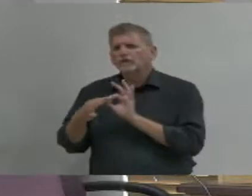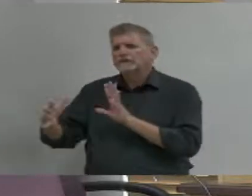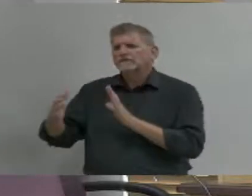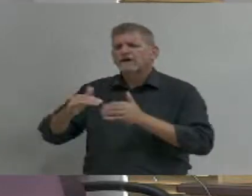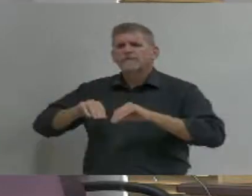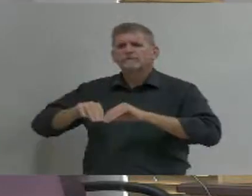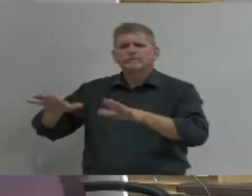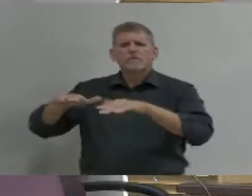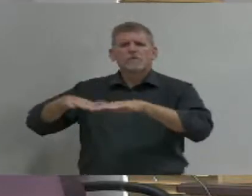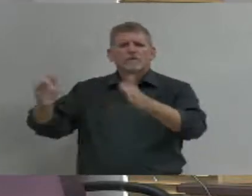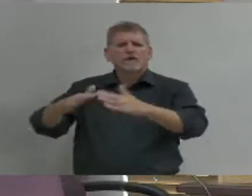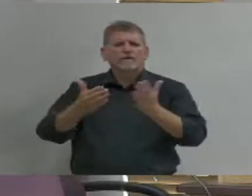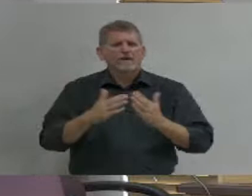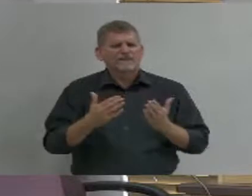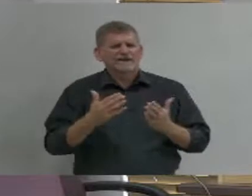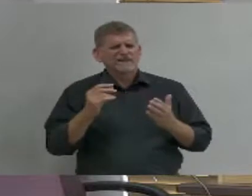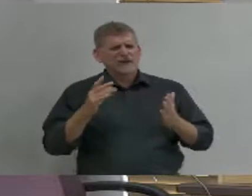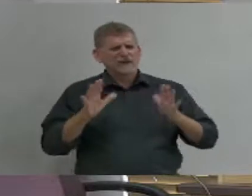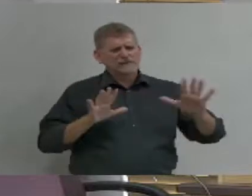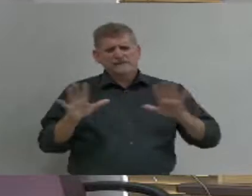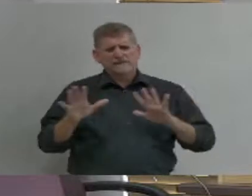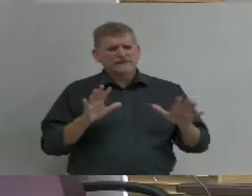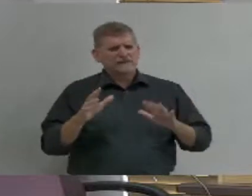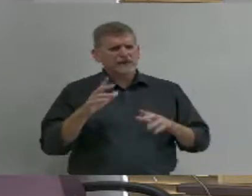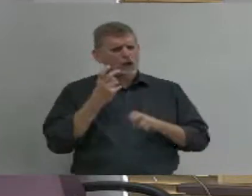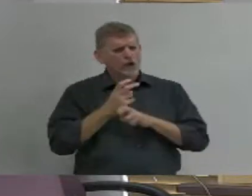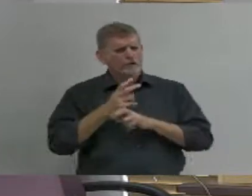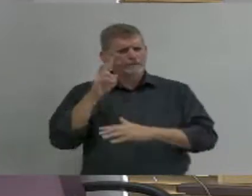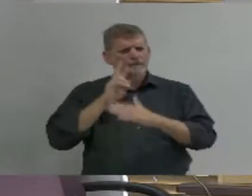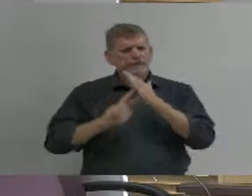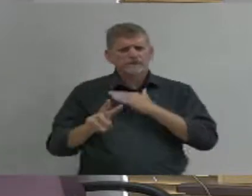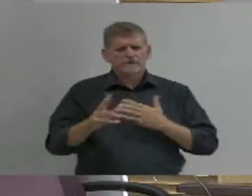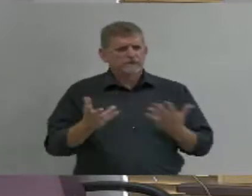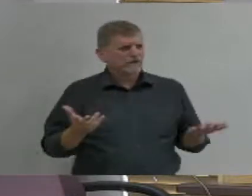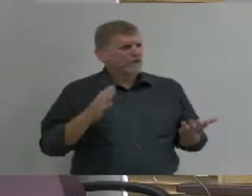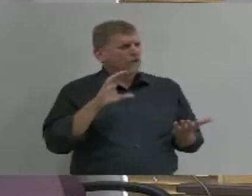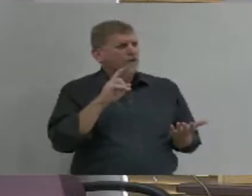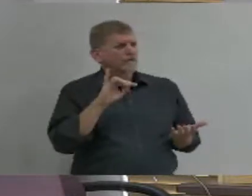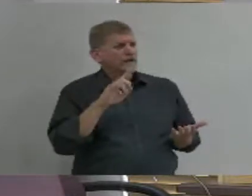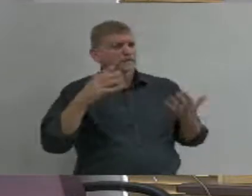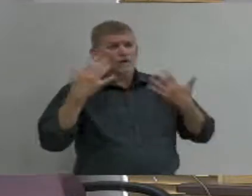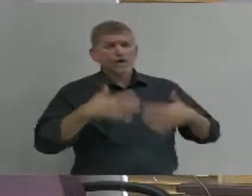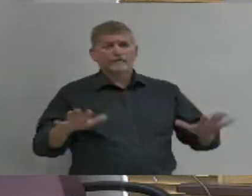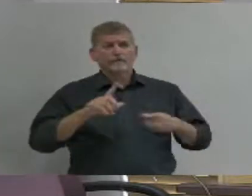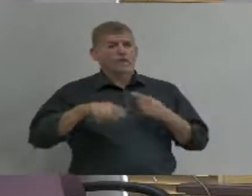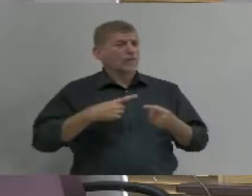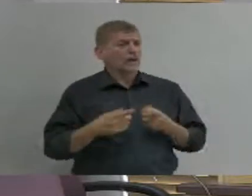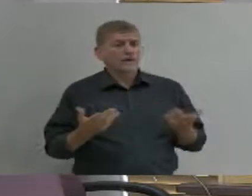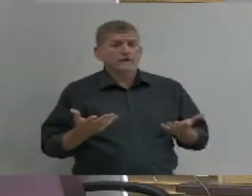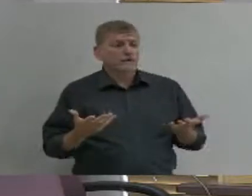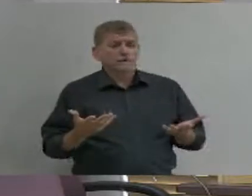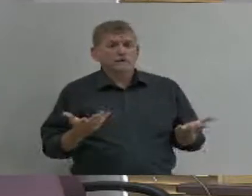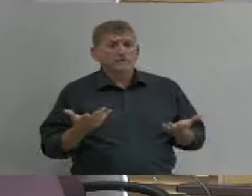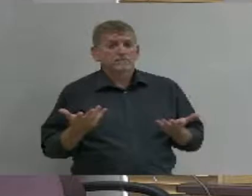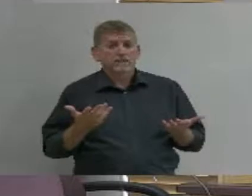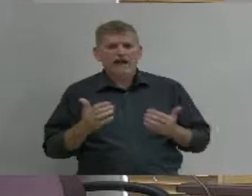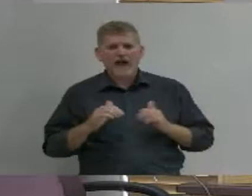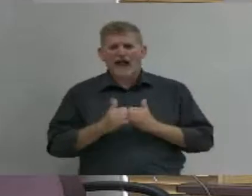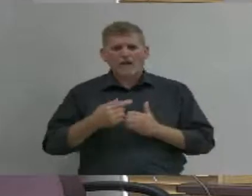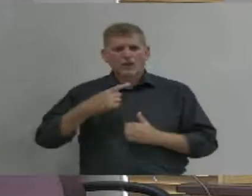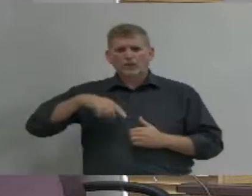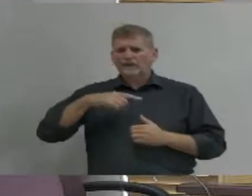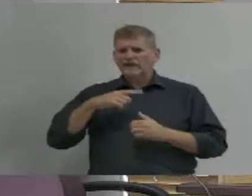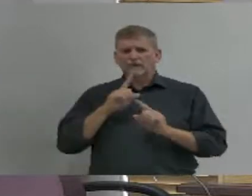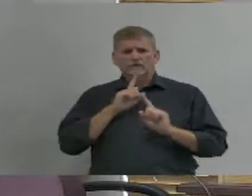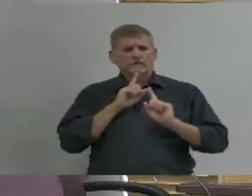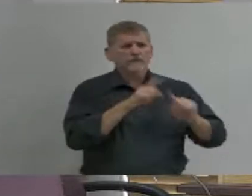Nobody knows when COVID is going to be over. The only thing that we have control over right now is how we're going to react